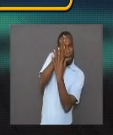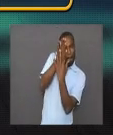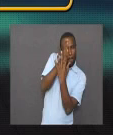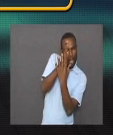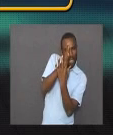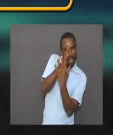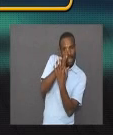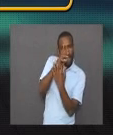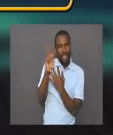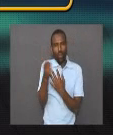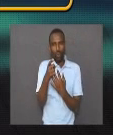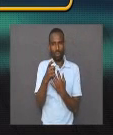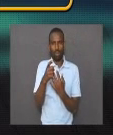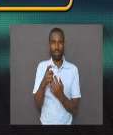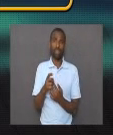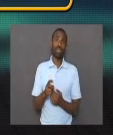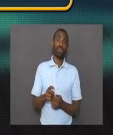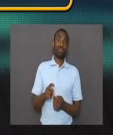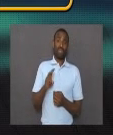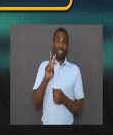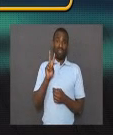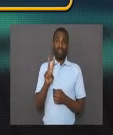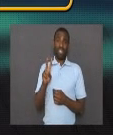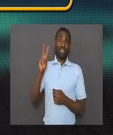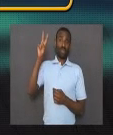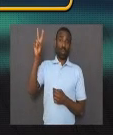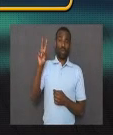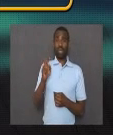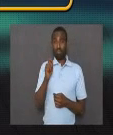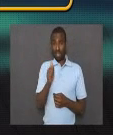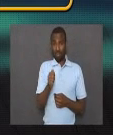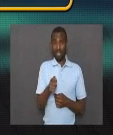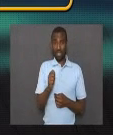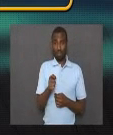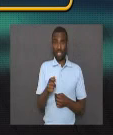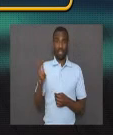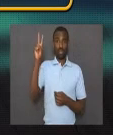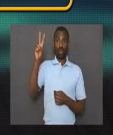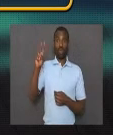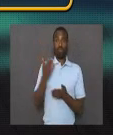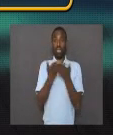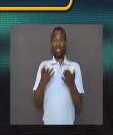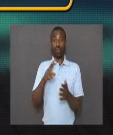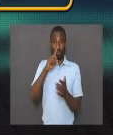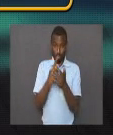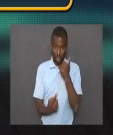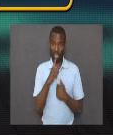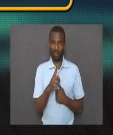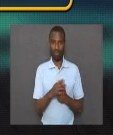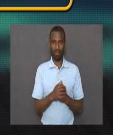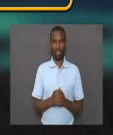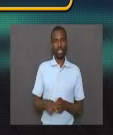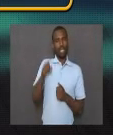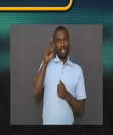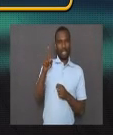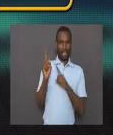all the square speeds of the particles. This is called the